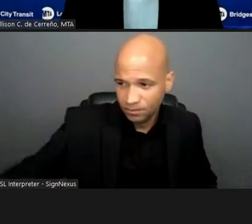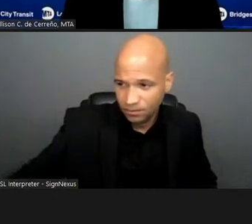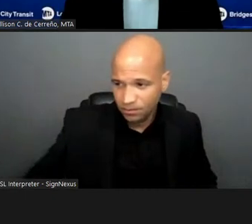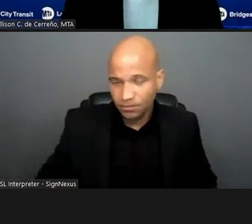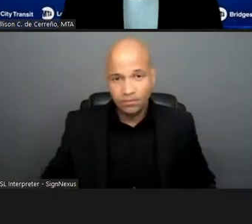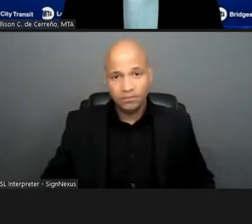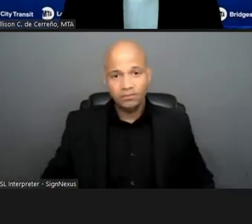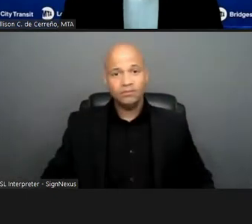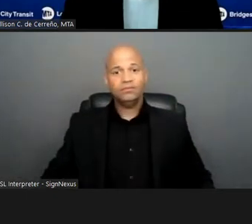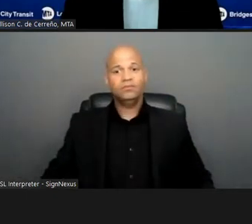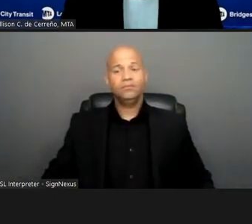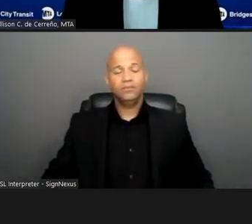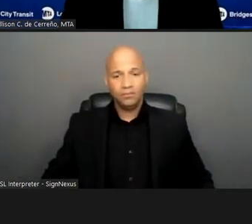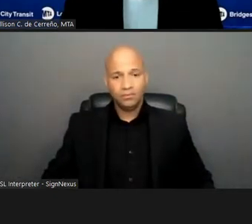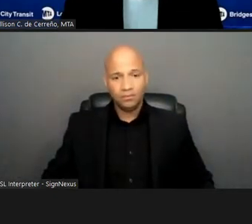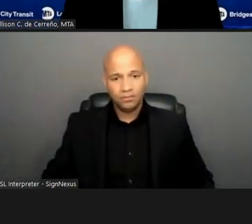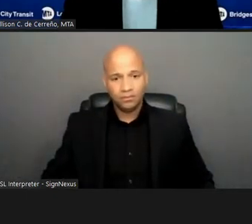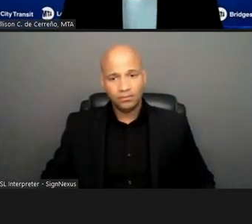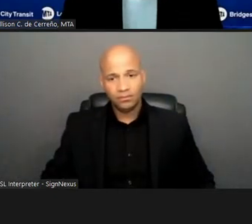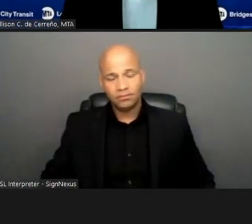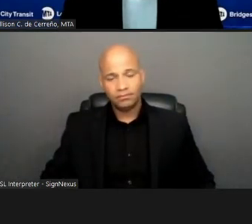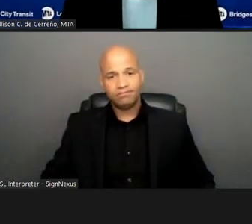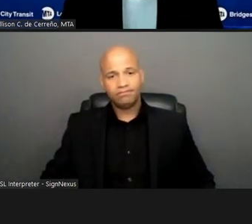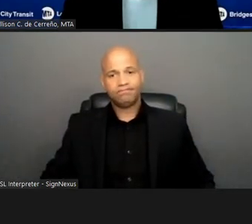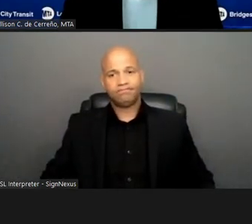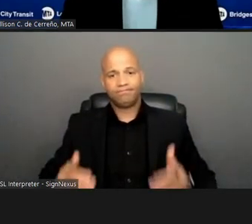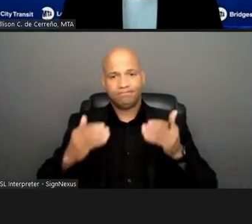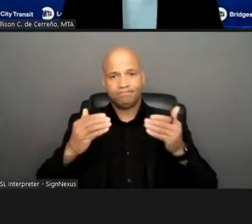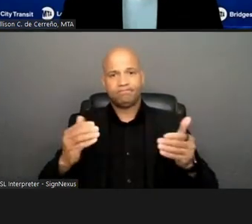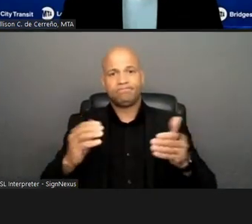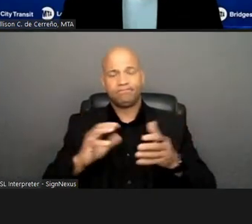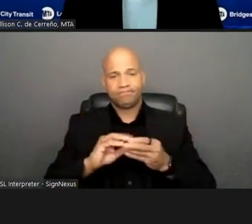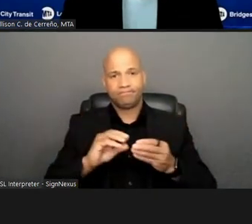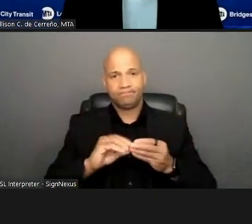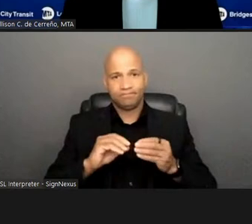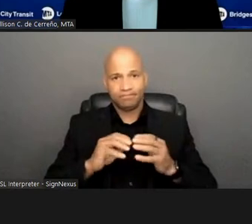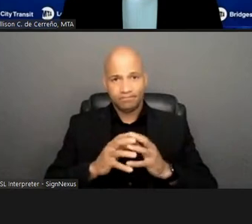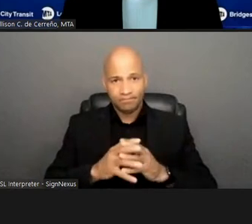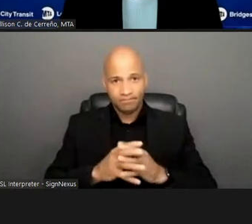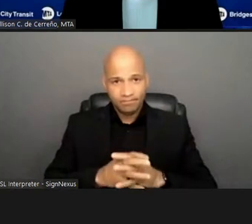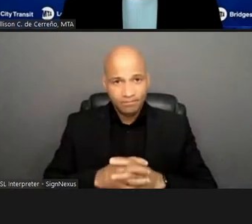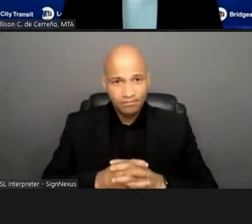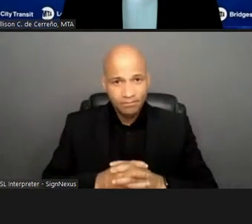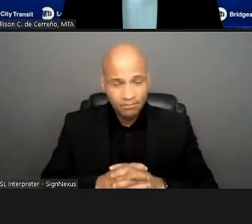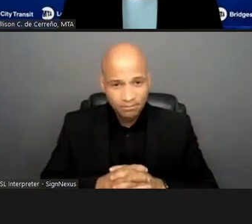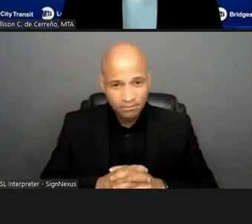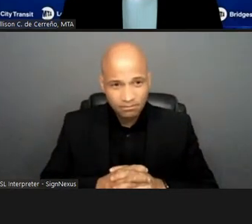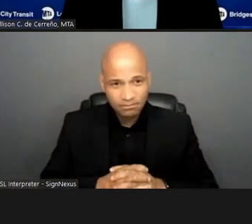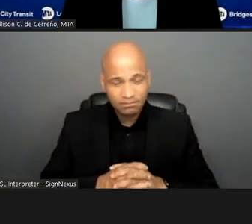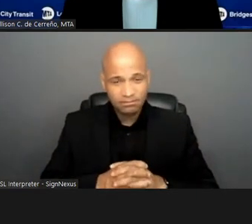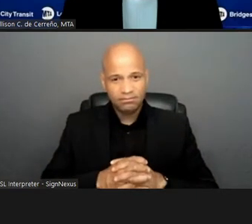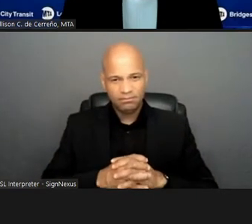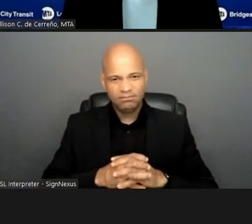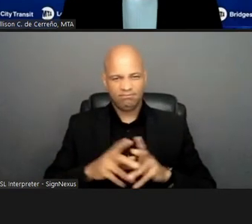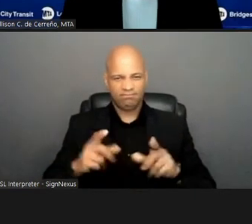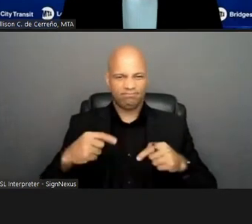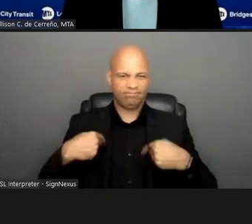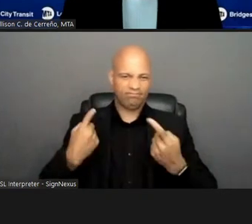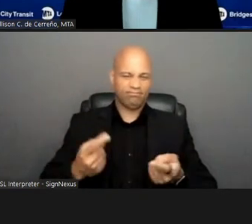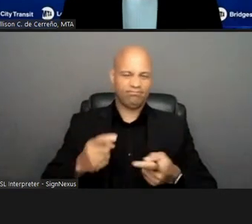you are unmuted and may begin your remarks my business has been at the same location in SoHo since